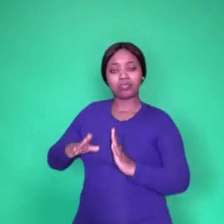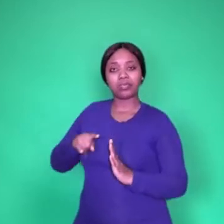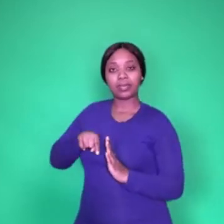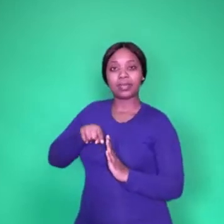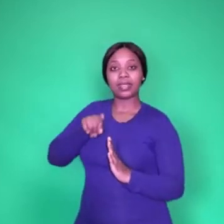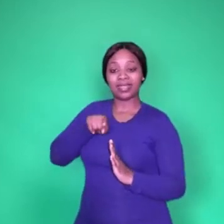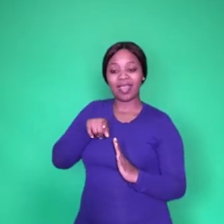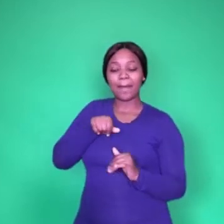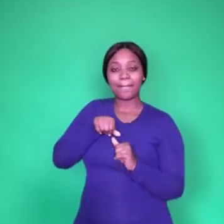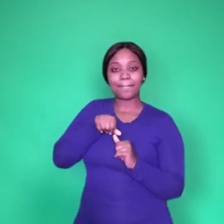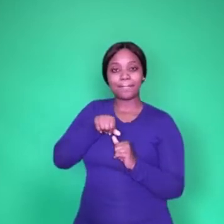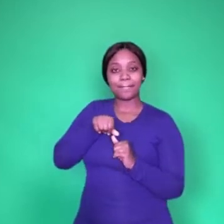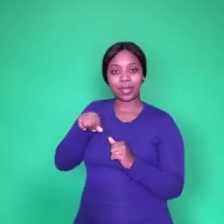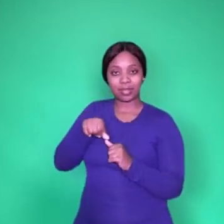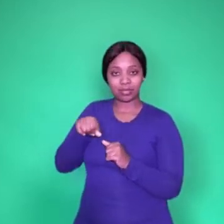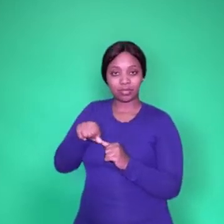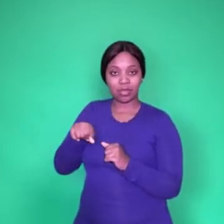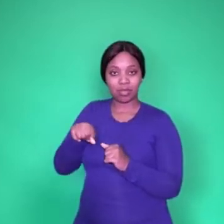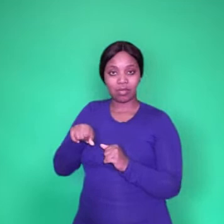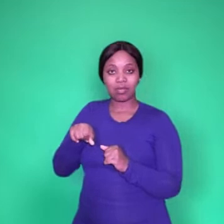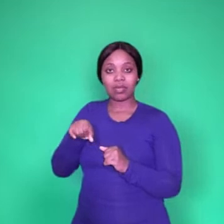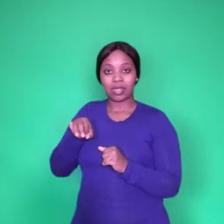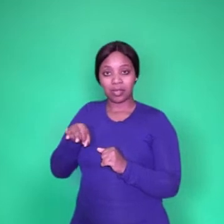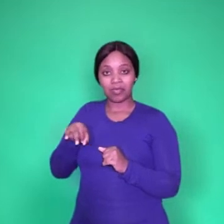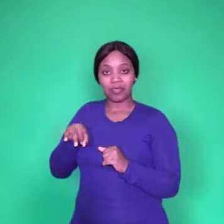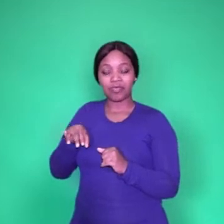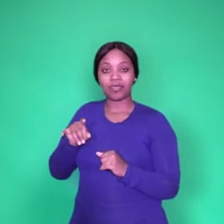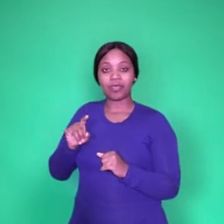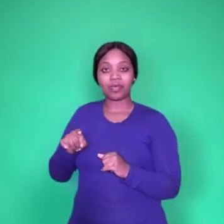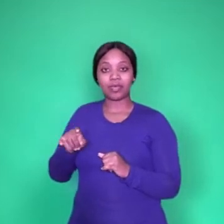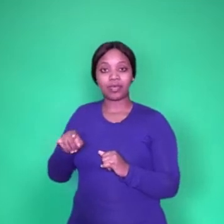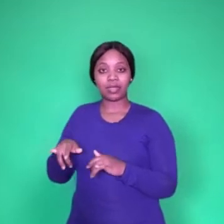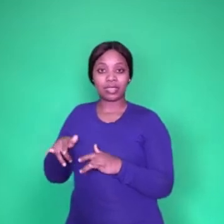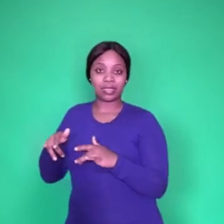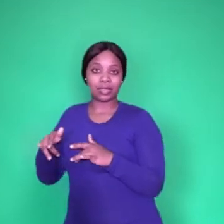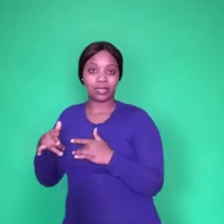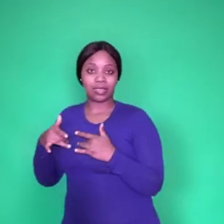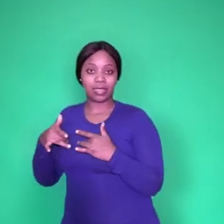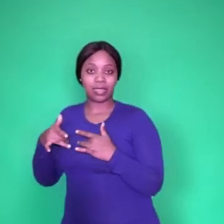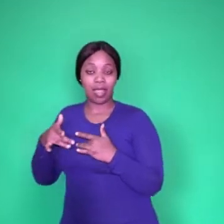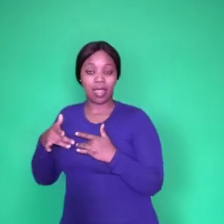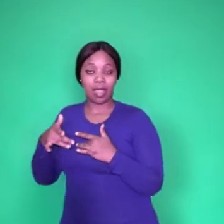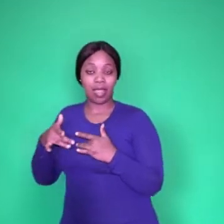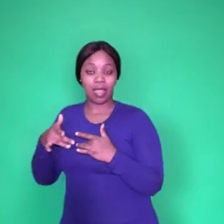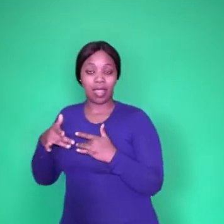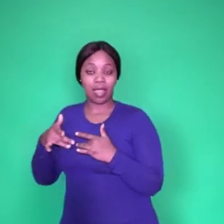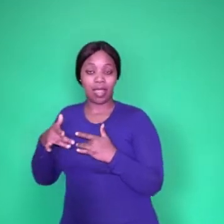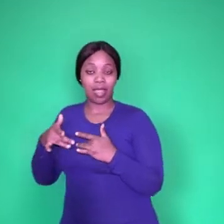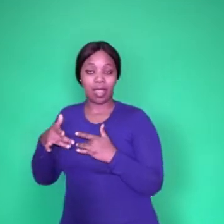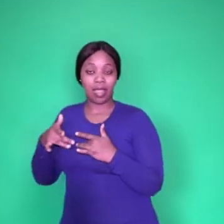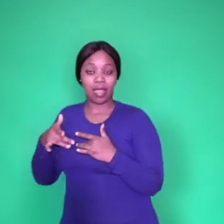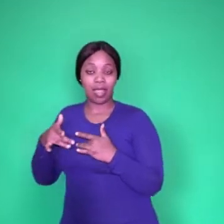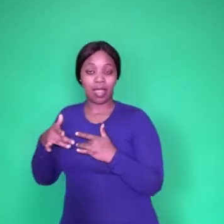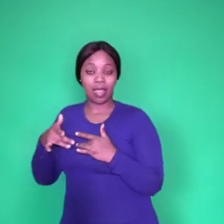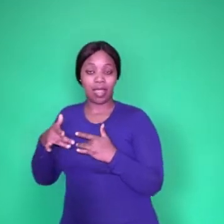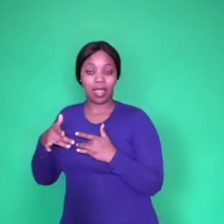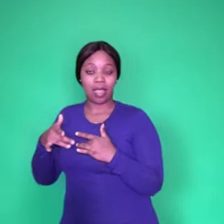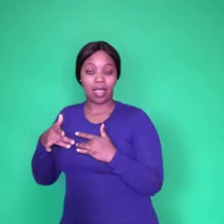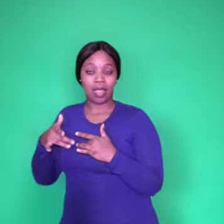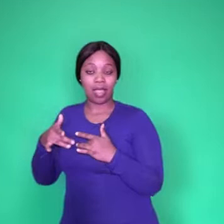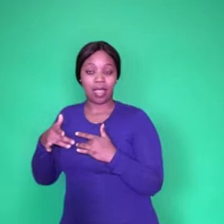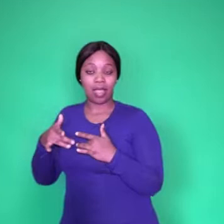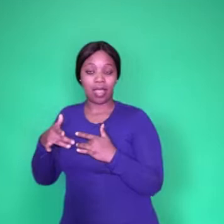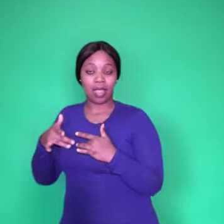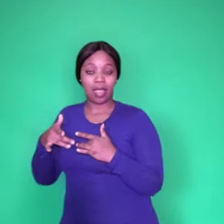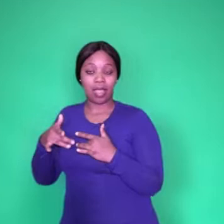off, slightly better off. Mothers were slightly better educated. This was also in line with what has been discovered